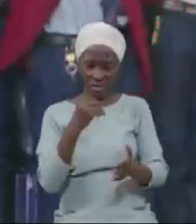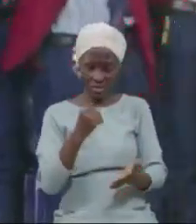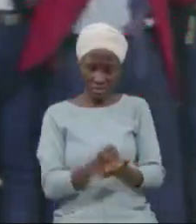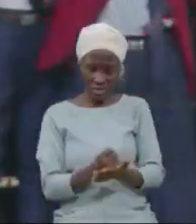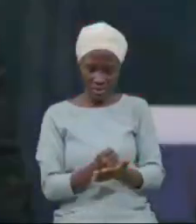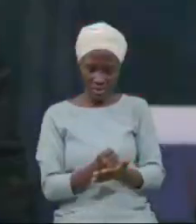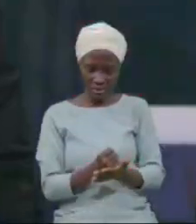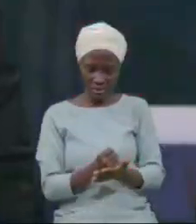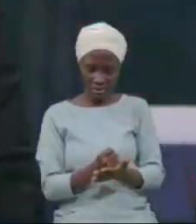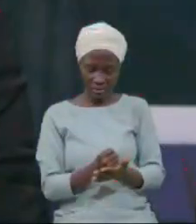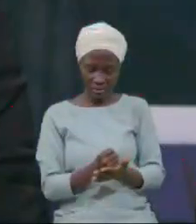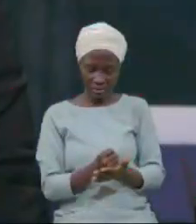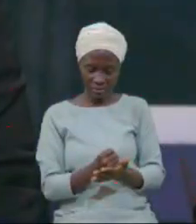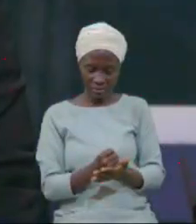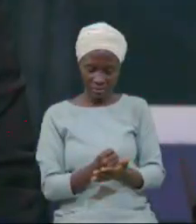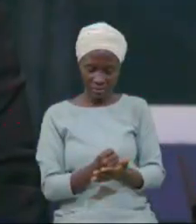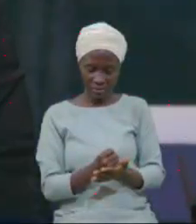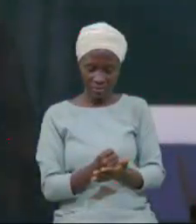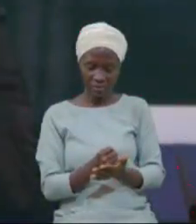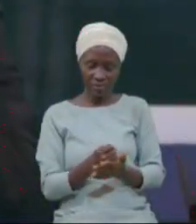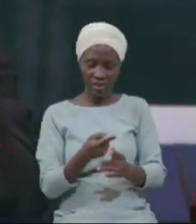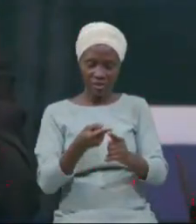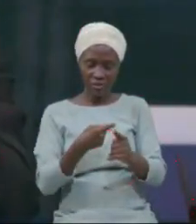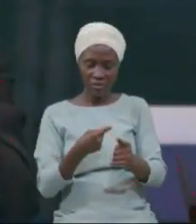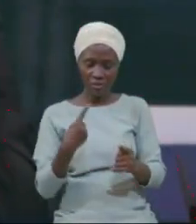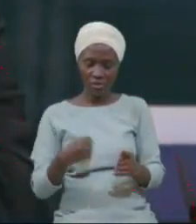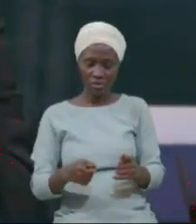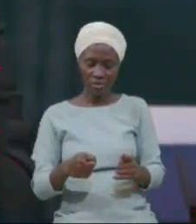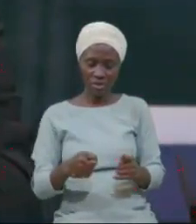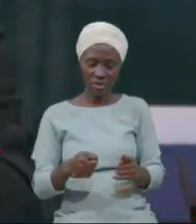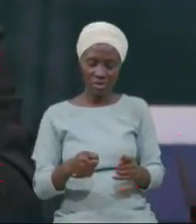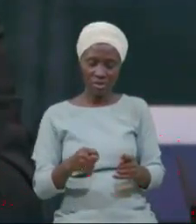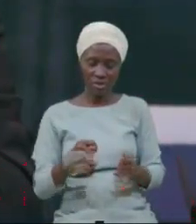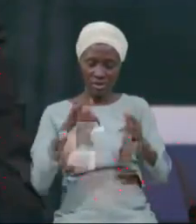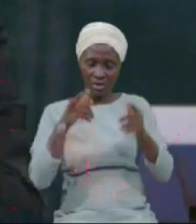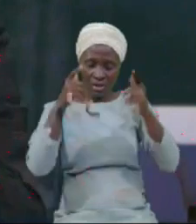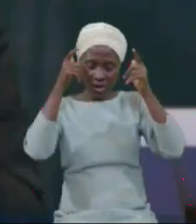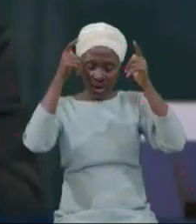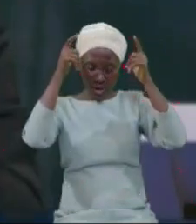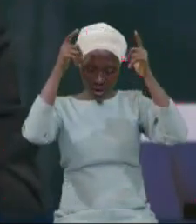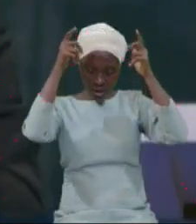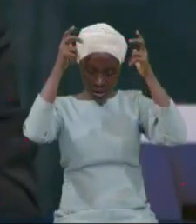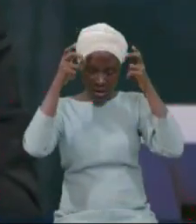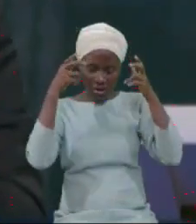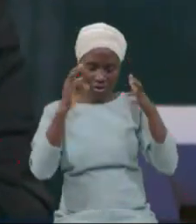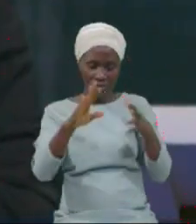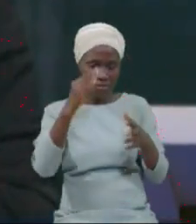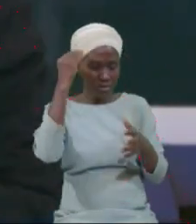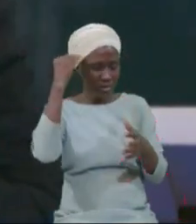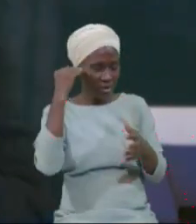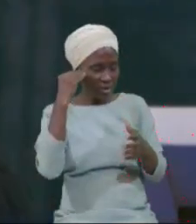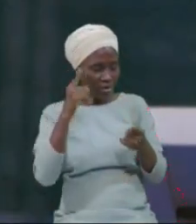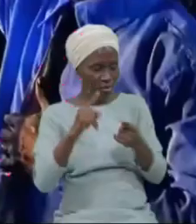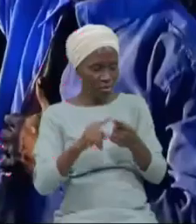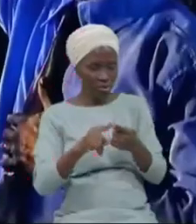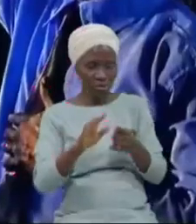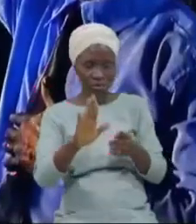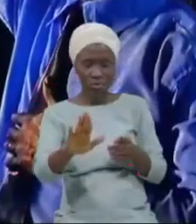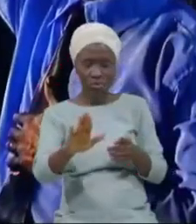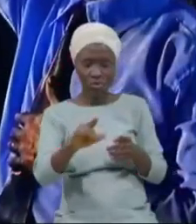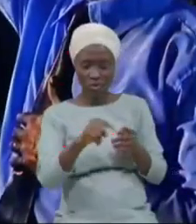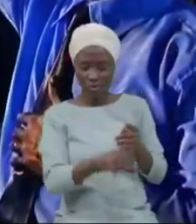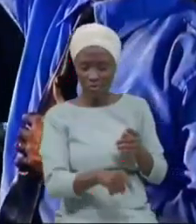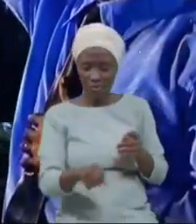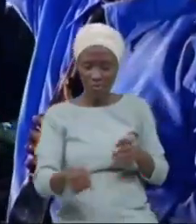From the crown of your head to the soles of your feet, miracle healing,